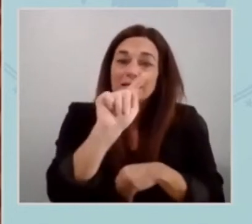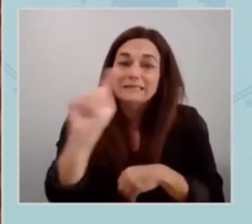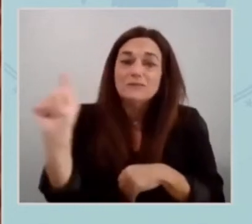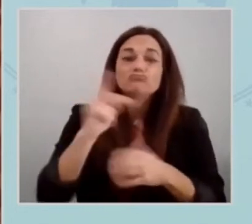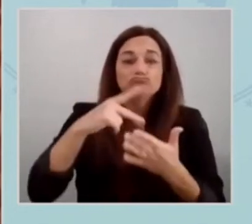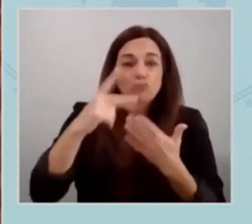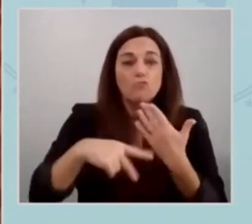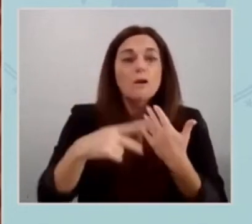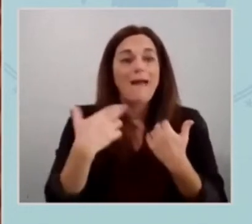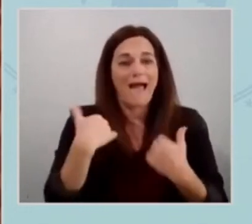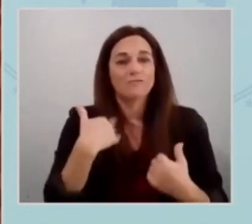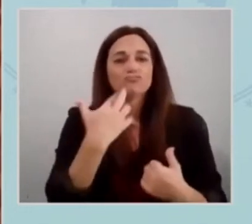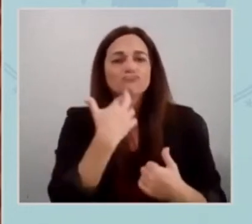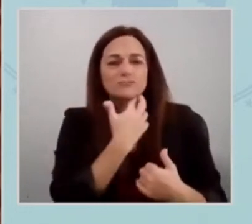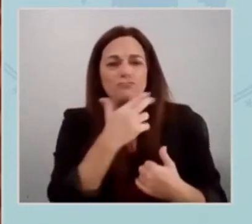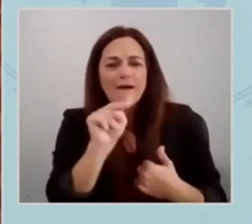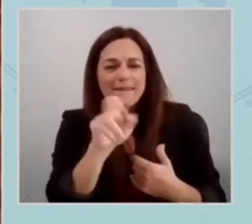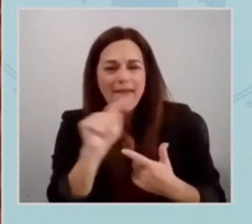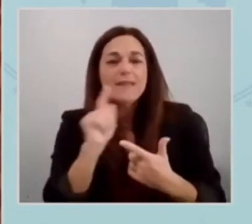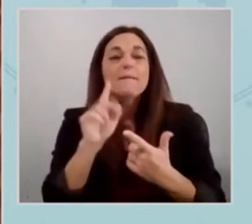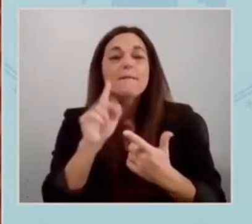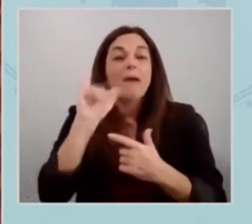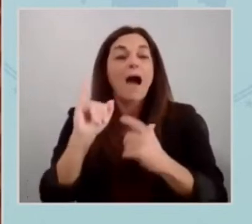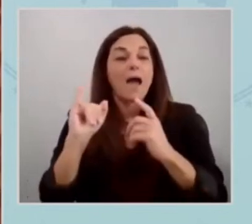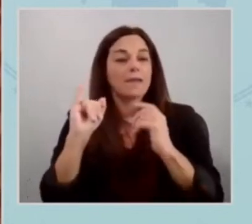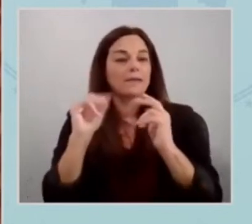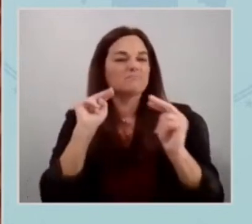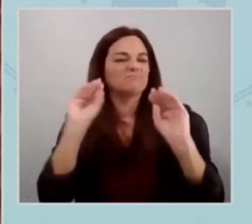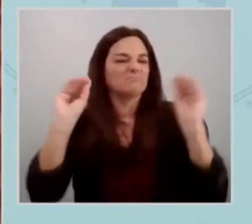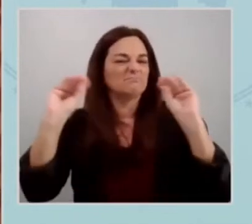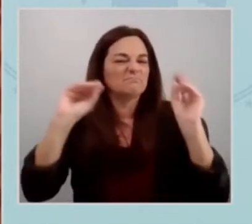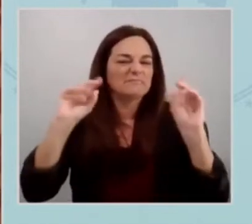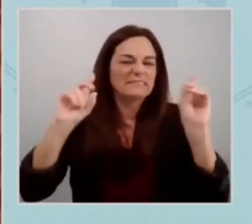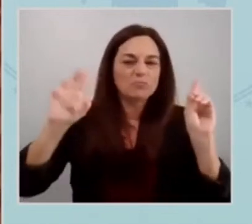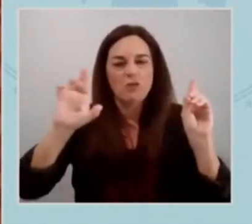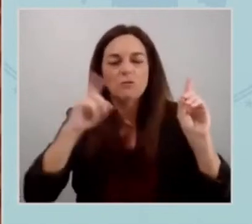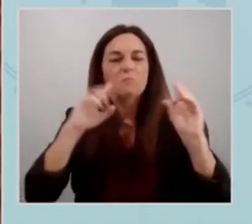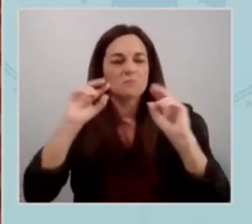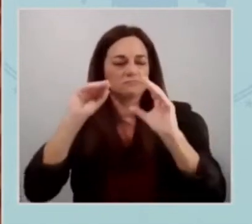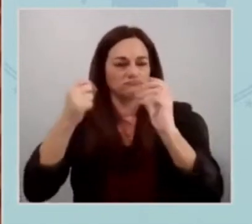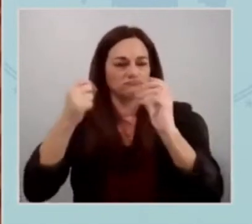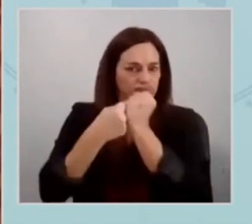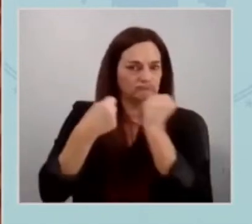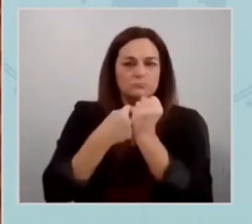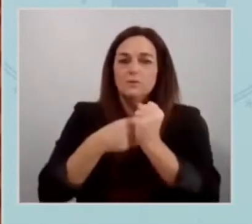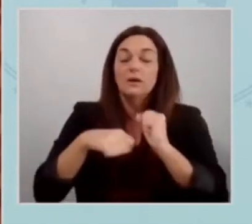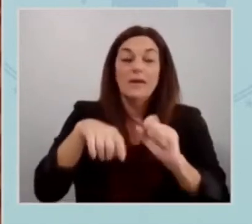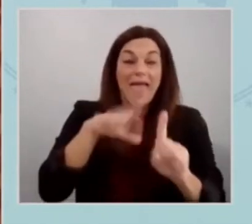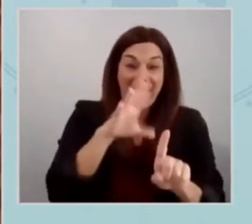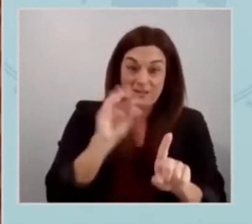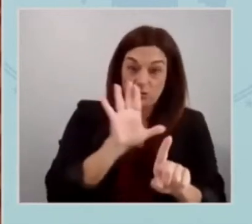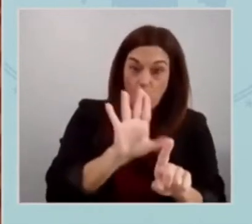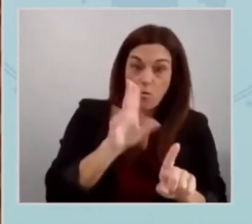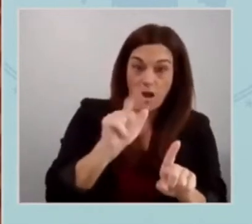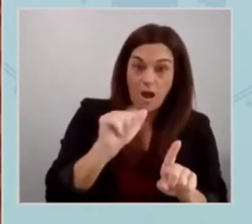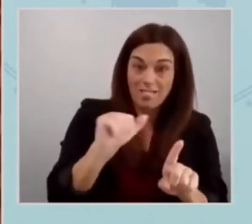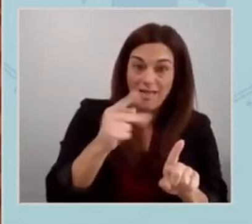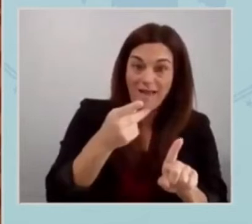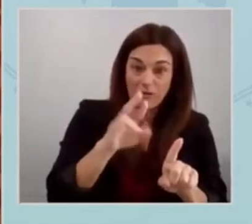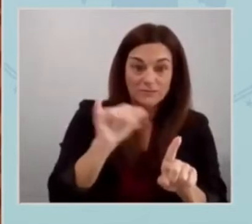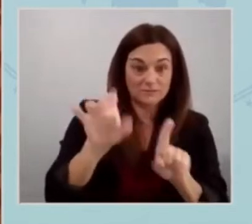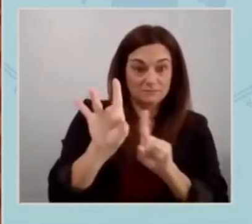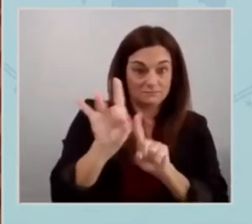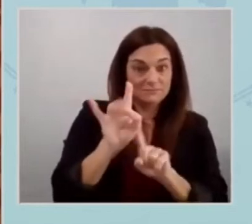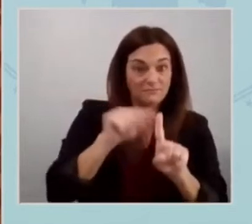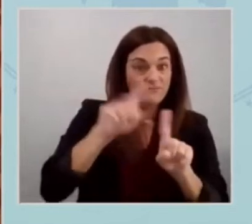now. Luckily, there's programs out there like the Restaurant Act, which has bipartisan support in the Senate, including